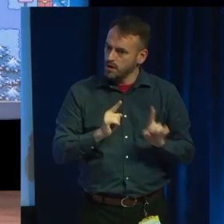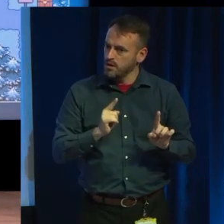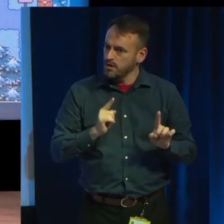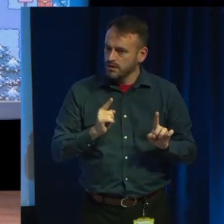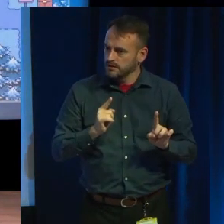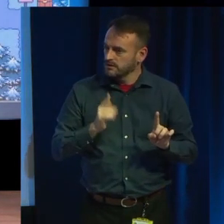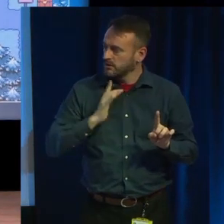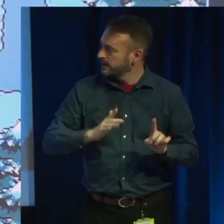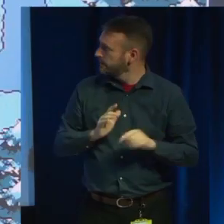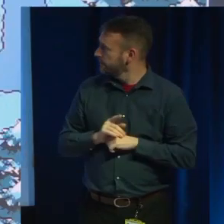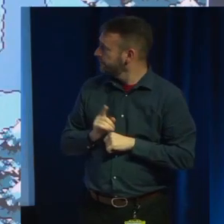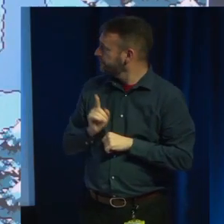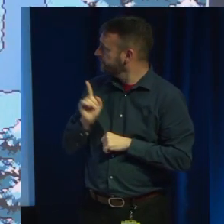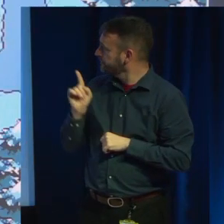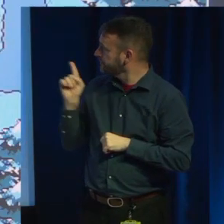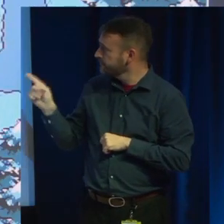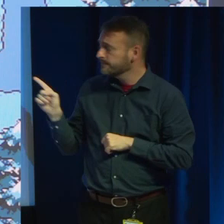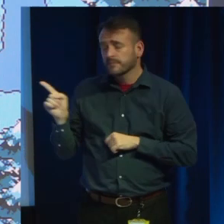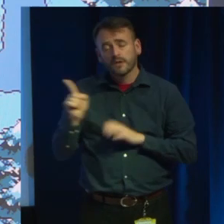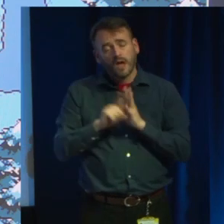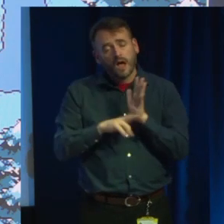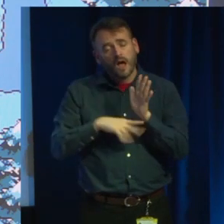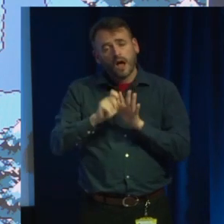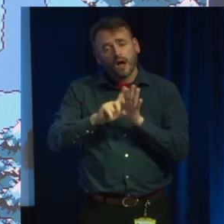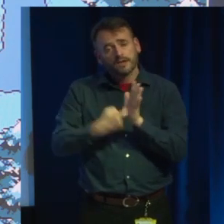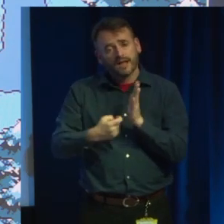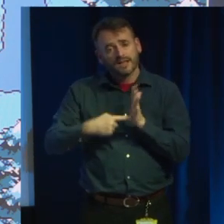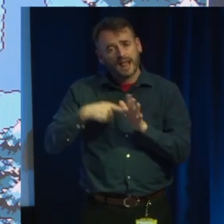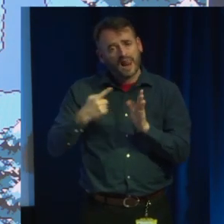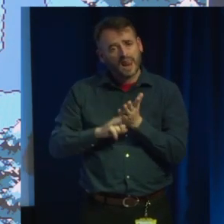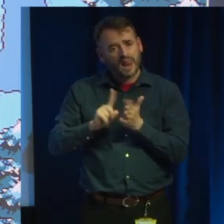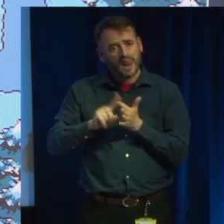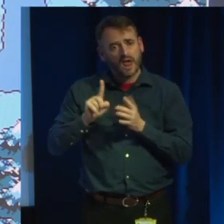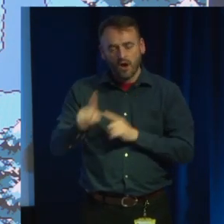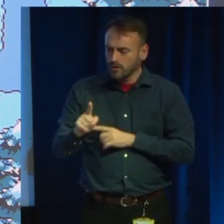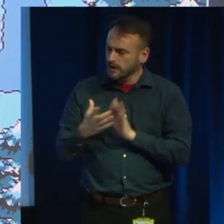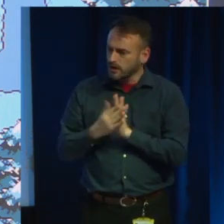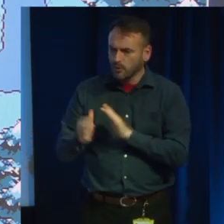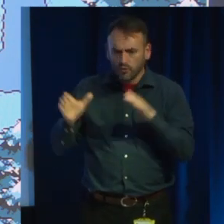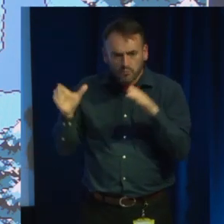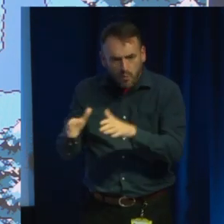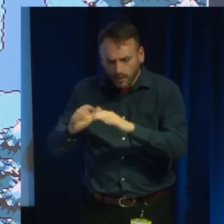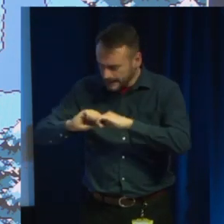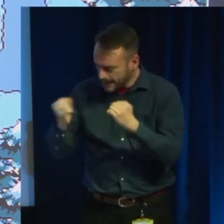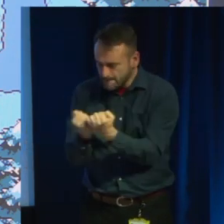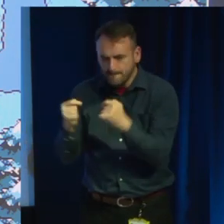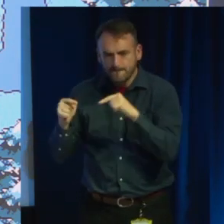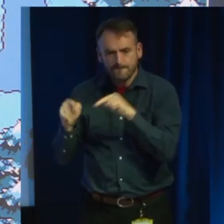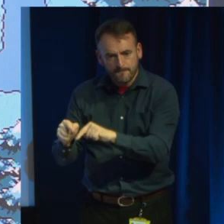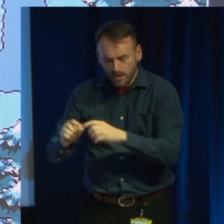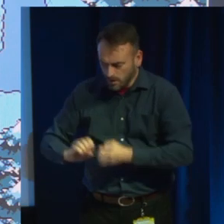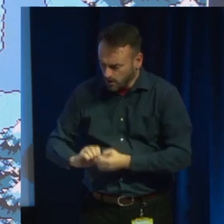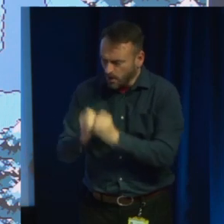Undertale, again, coming back to it, is a great example of how a very small team could make a very powerful thing, which is a big